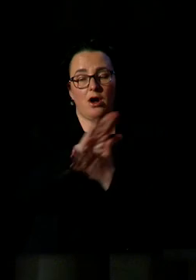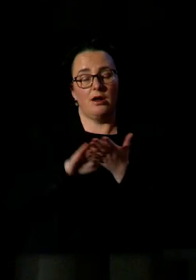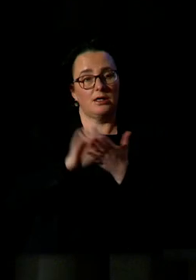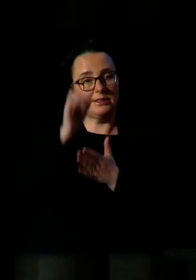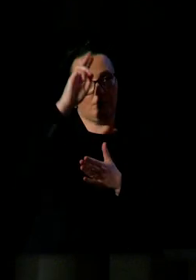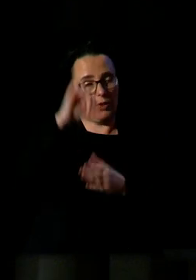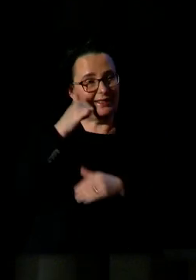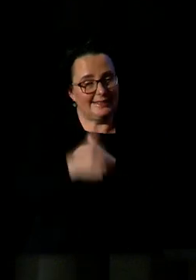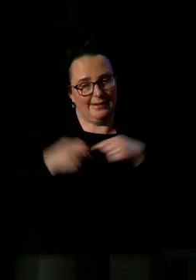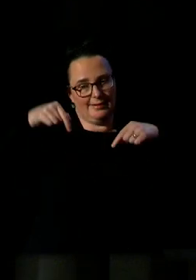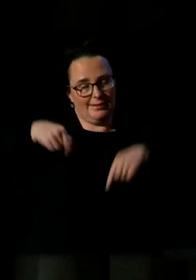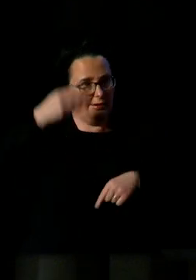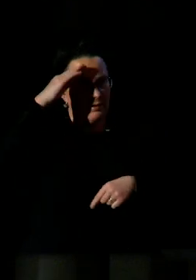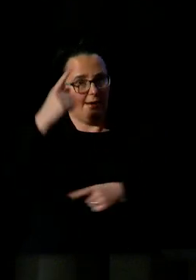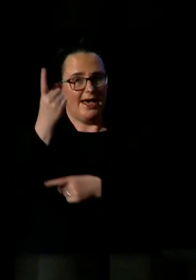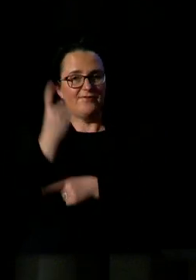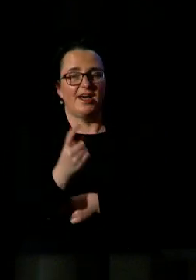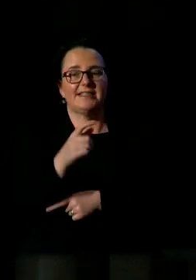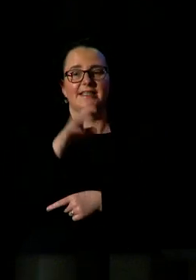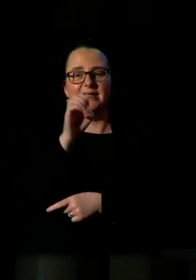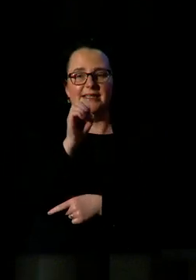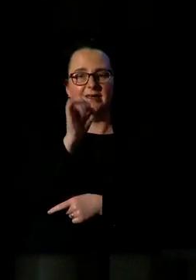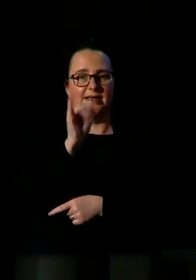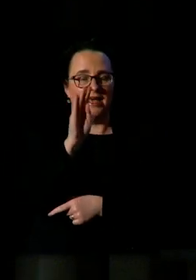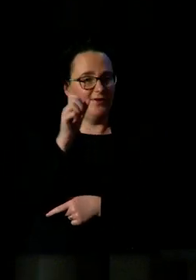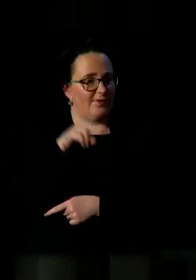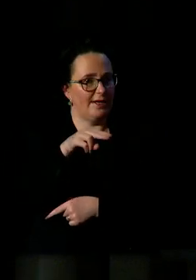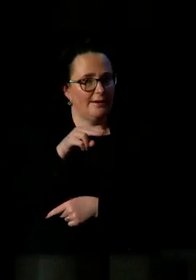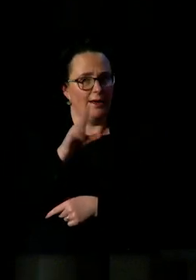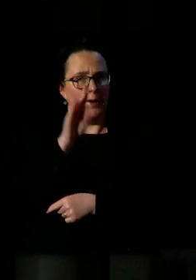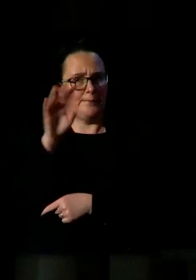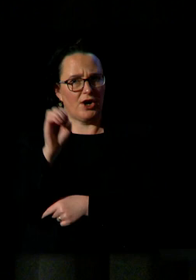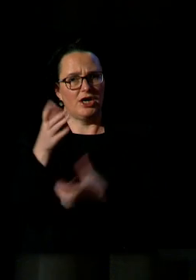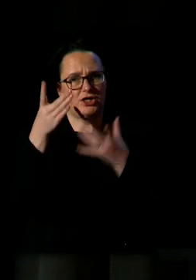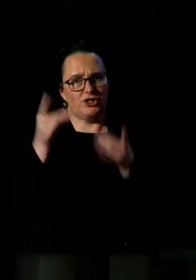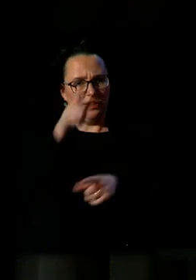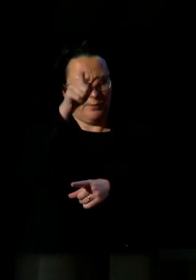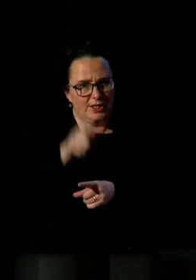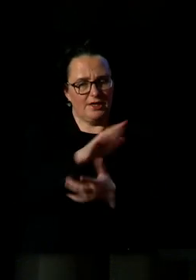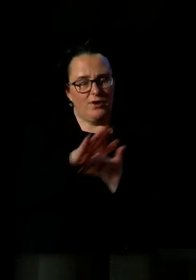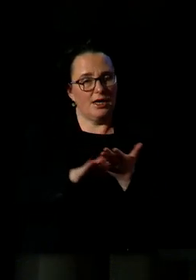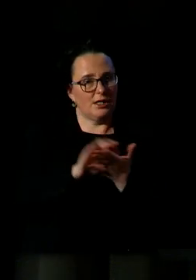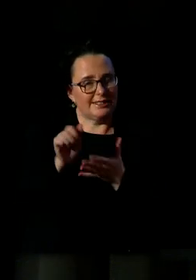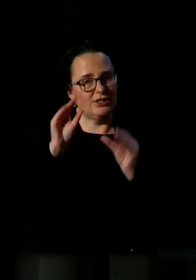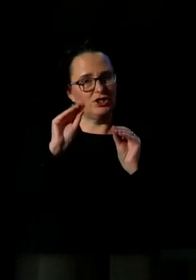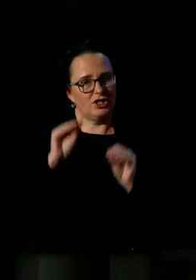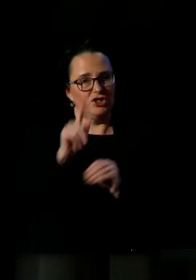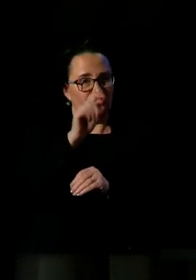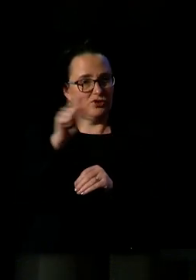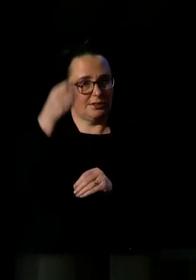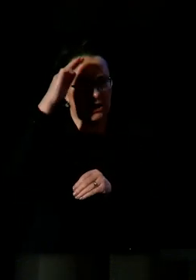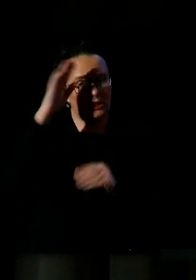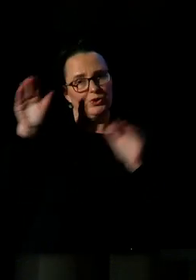Ireland. I invite Evelyn Byrne, Chairperson of Holocaust Education Trust Ireland, to introduce this evening